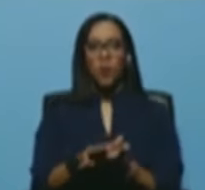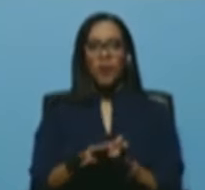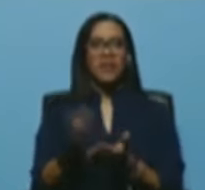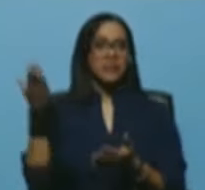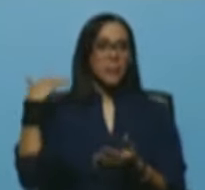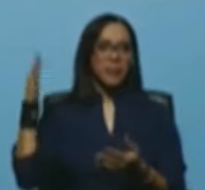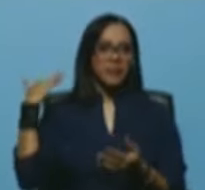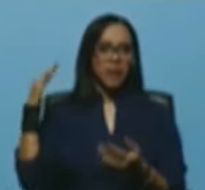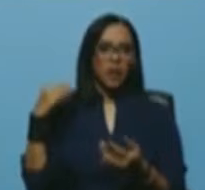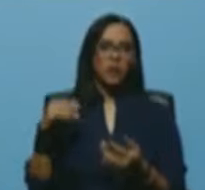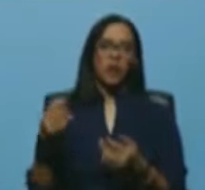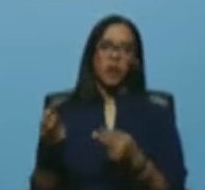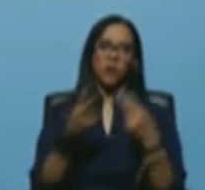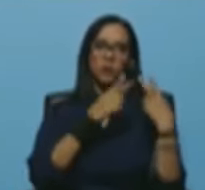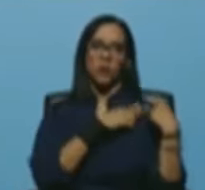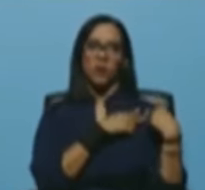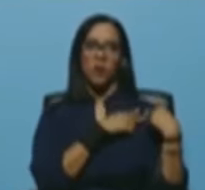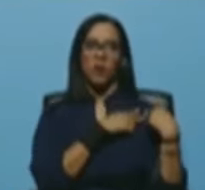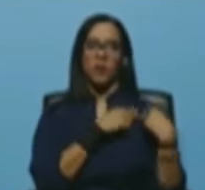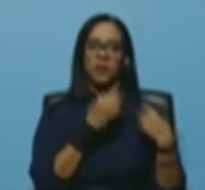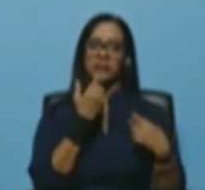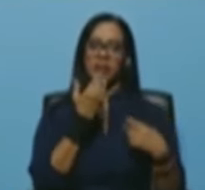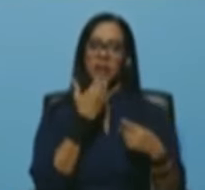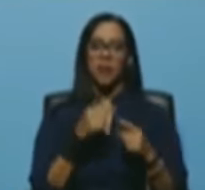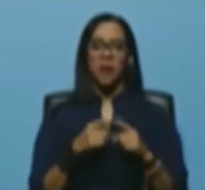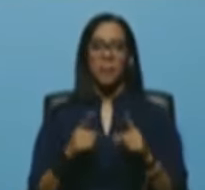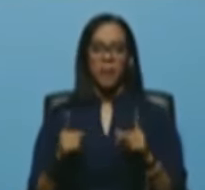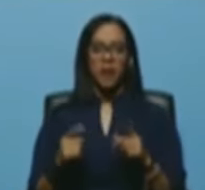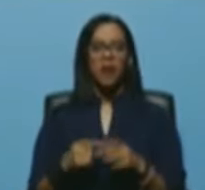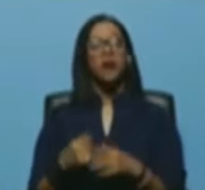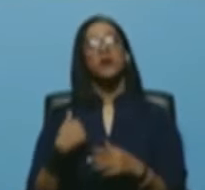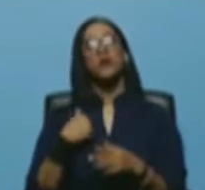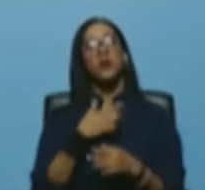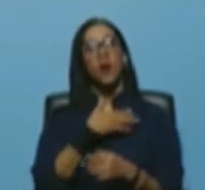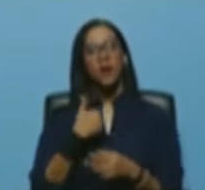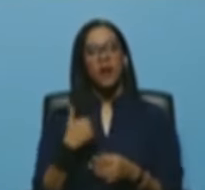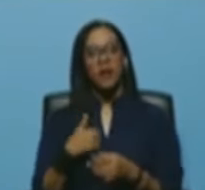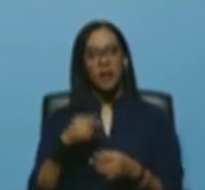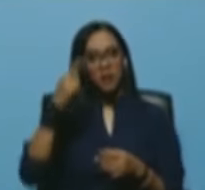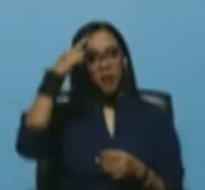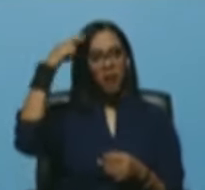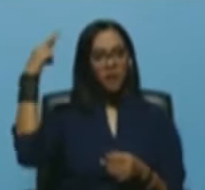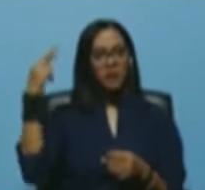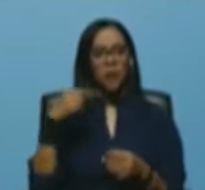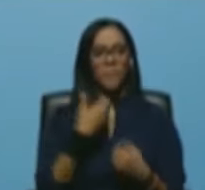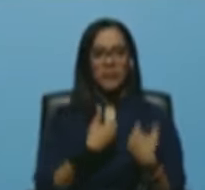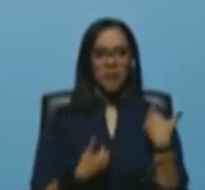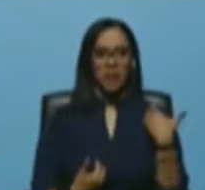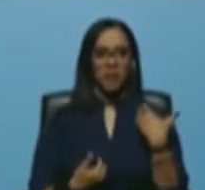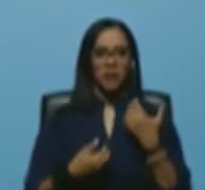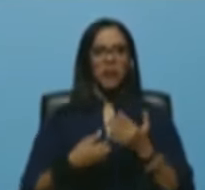News the past that was disaster, but I wanted